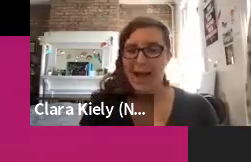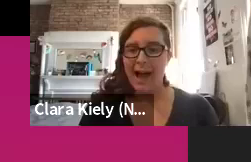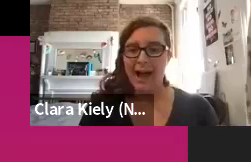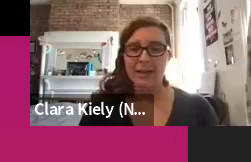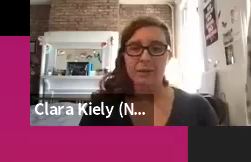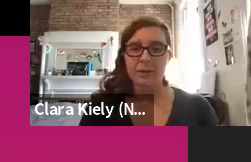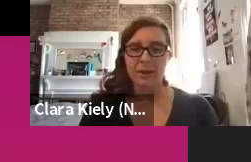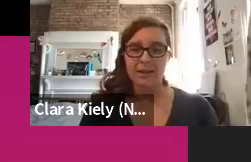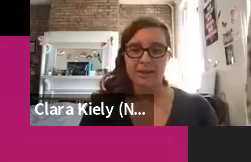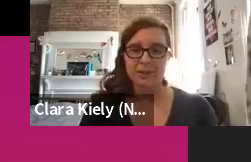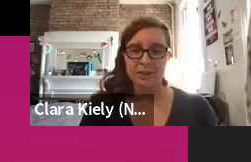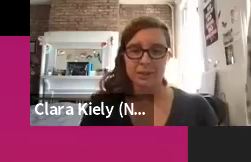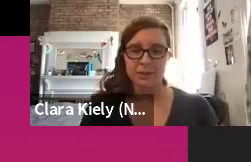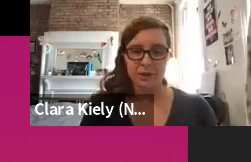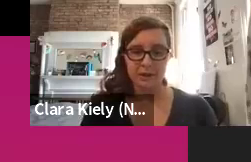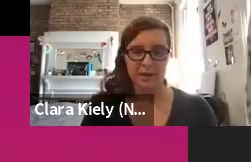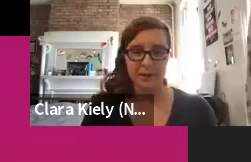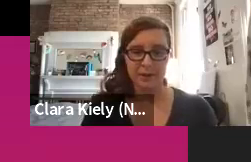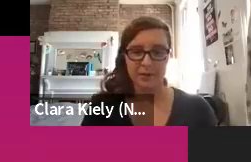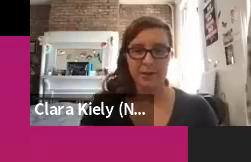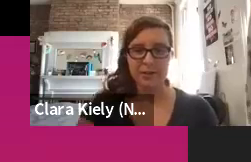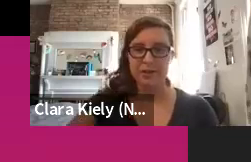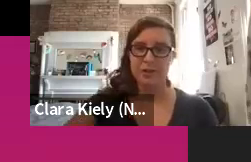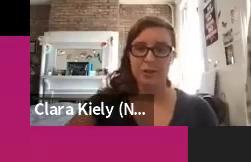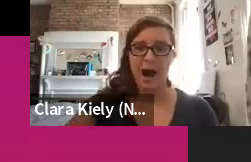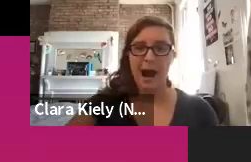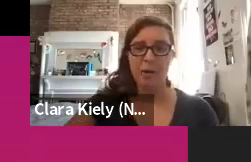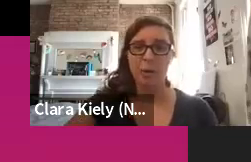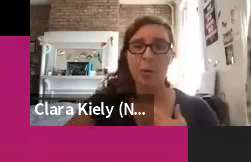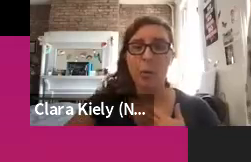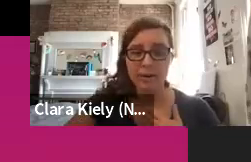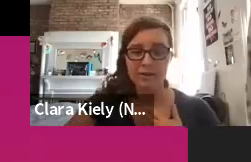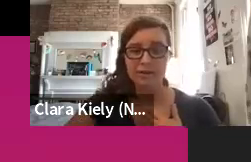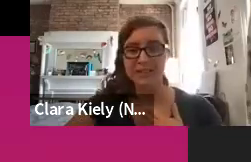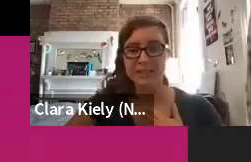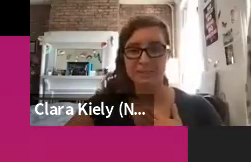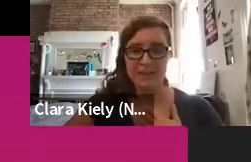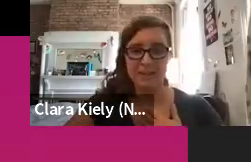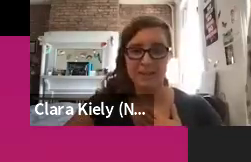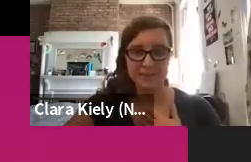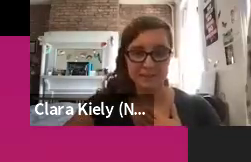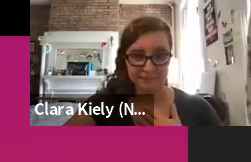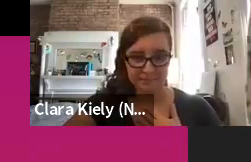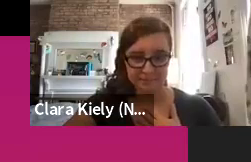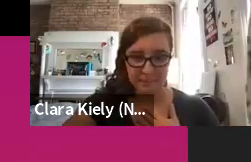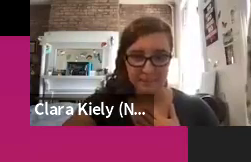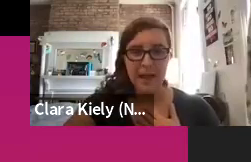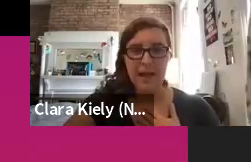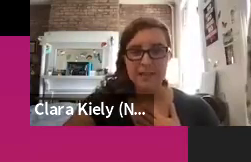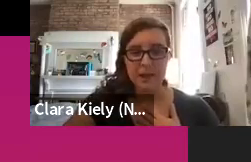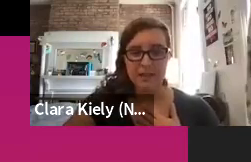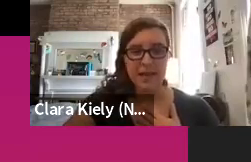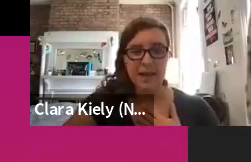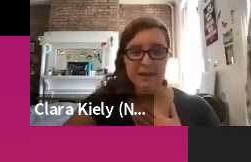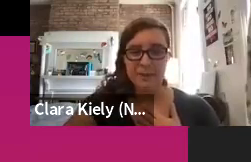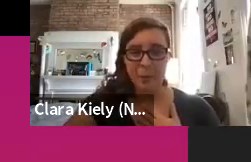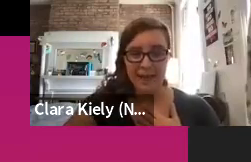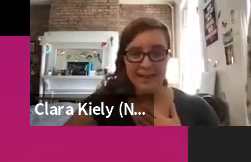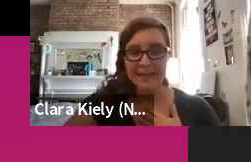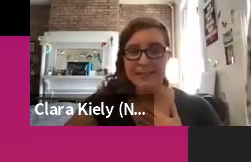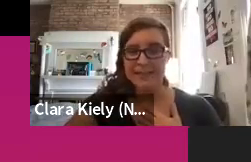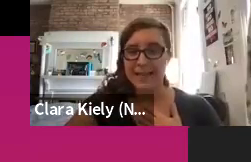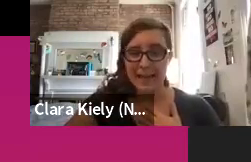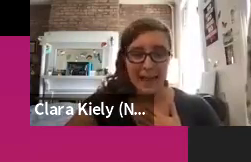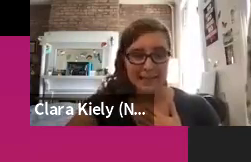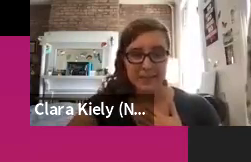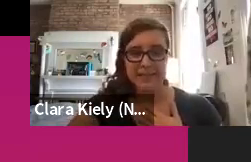ado, I am going to turn it over to our wonderful speakers. Dr. Bianca